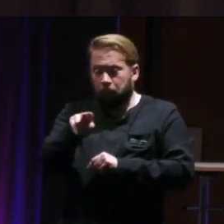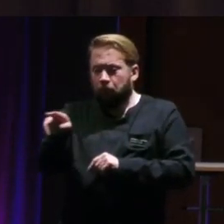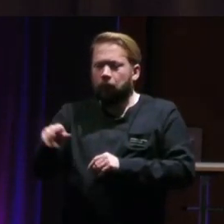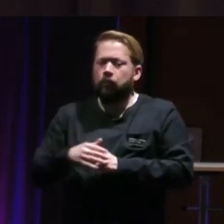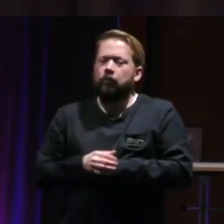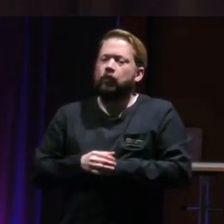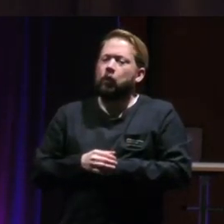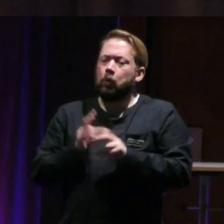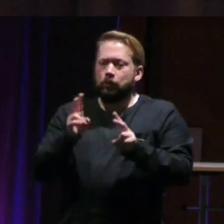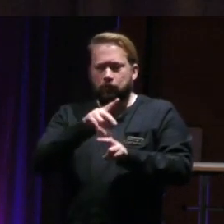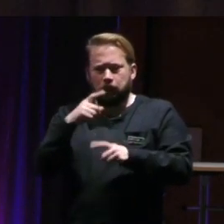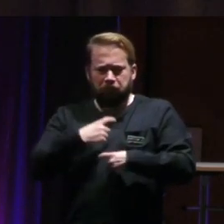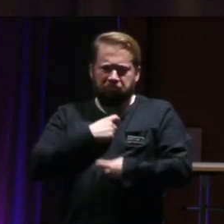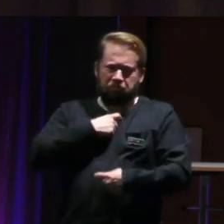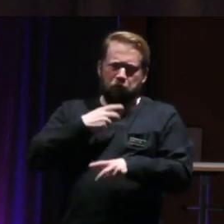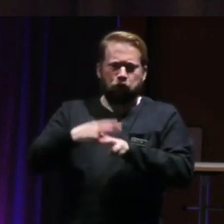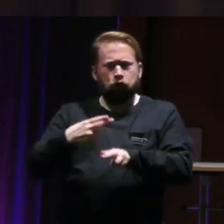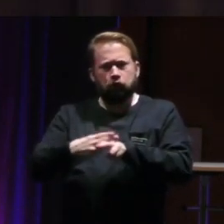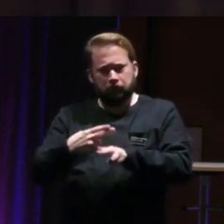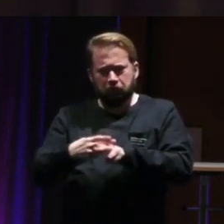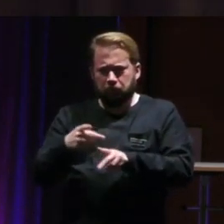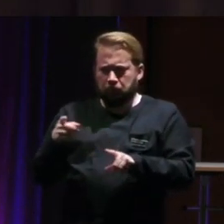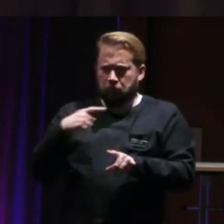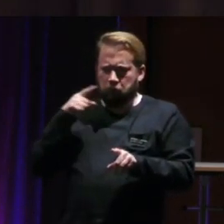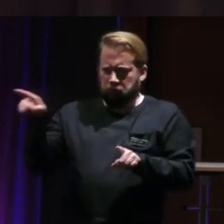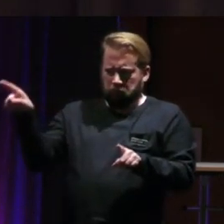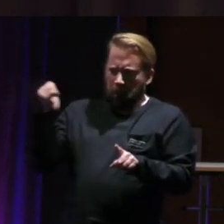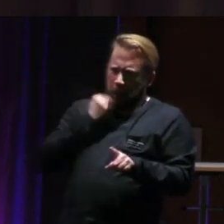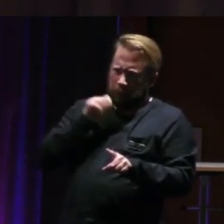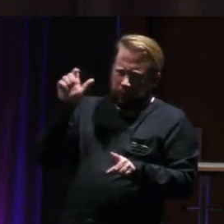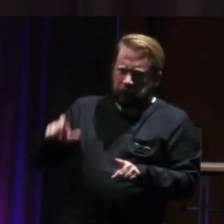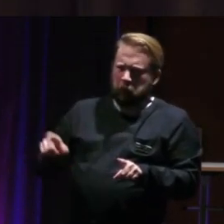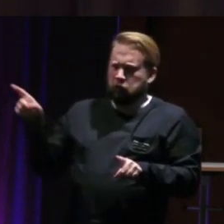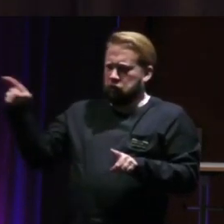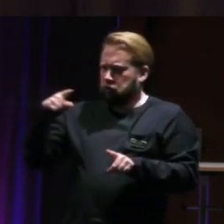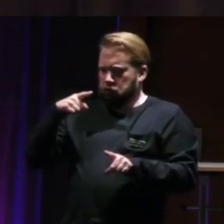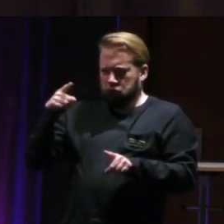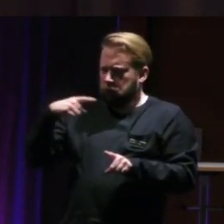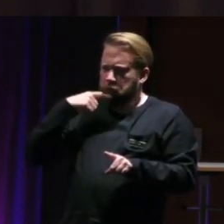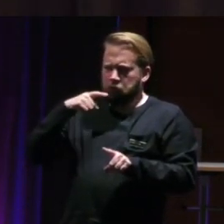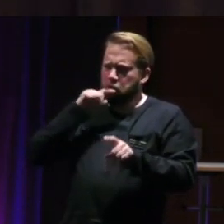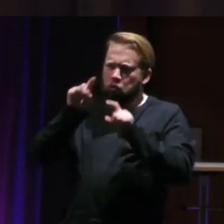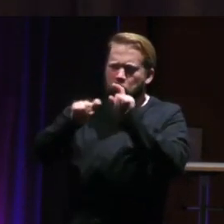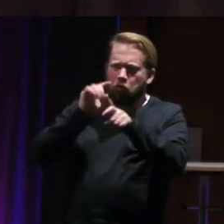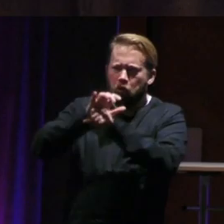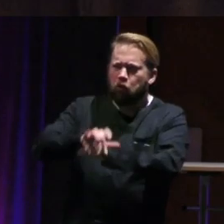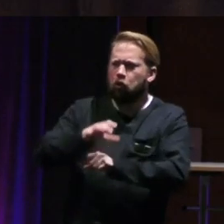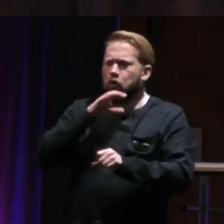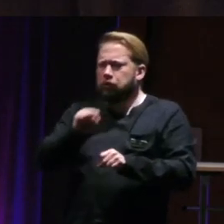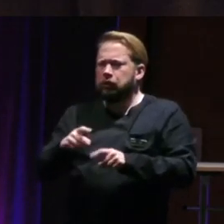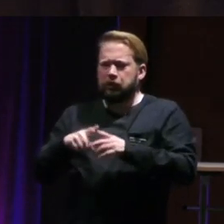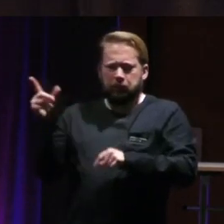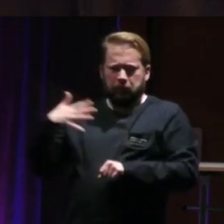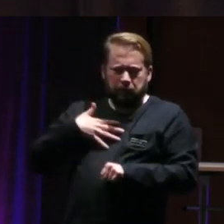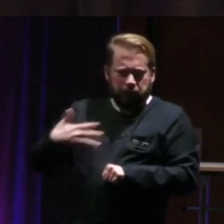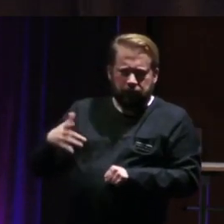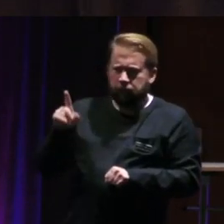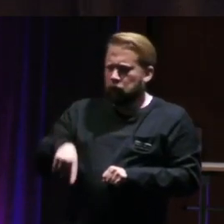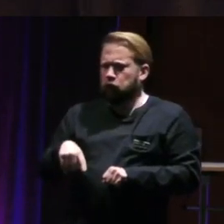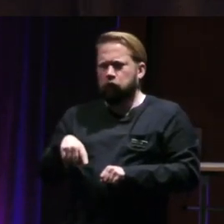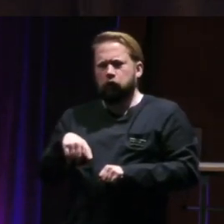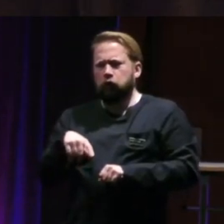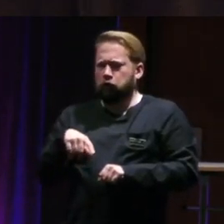are like a big evil for Russia and you're kind of ashamed of your country, etc.,